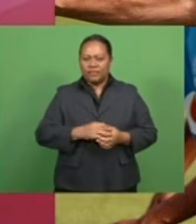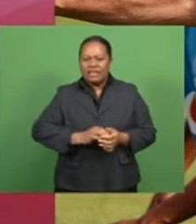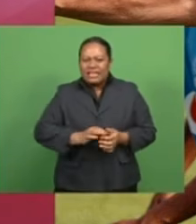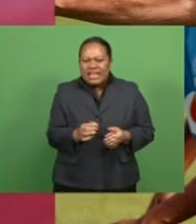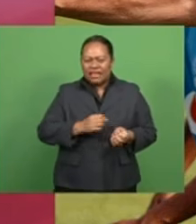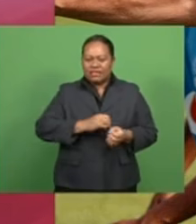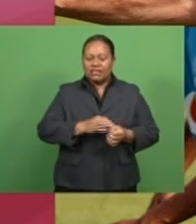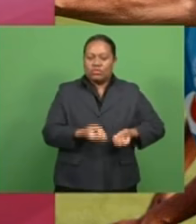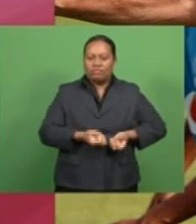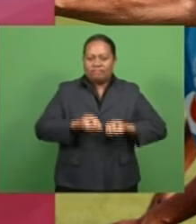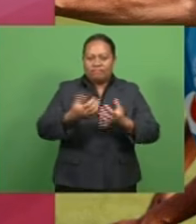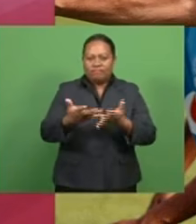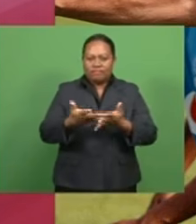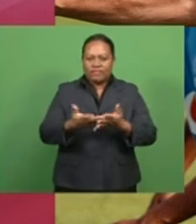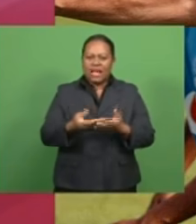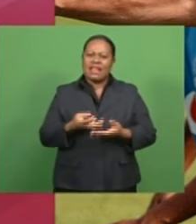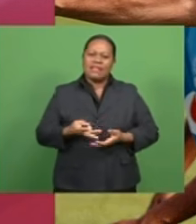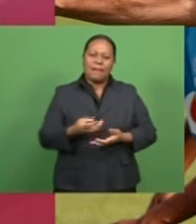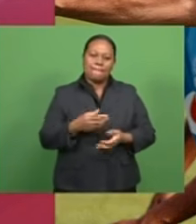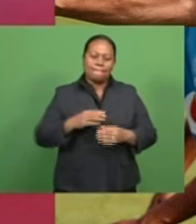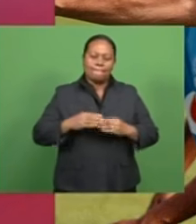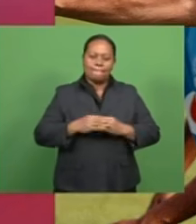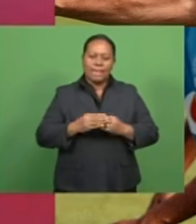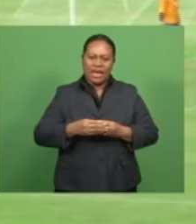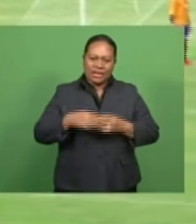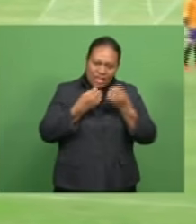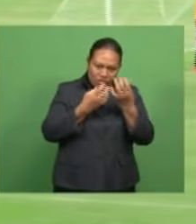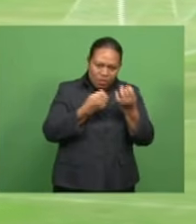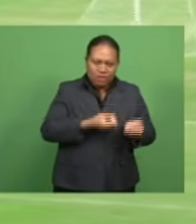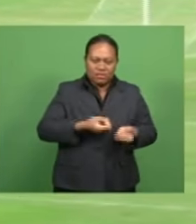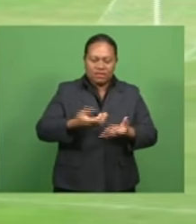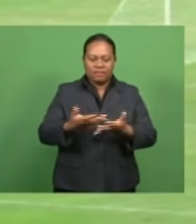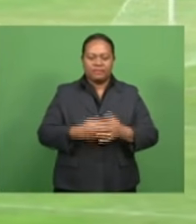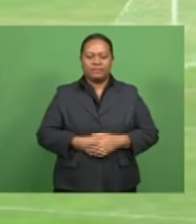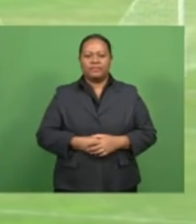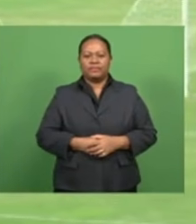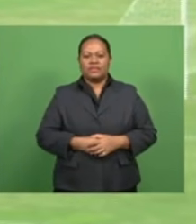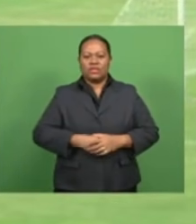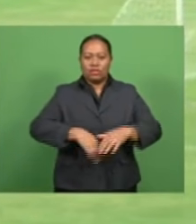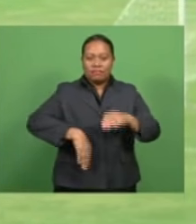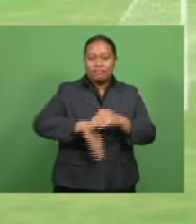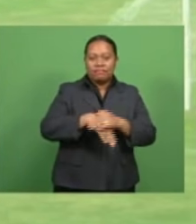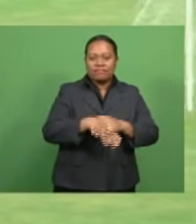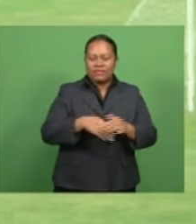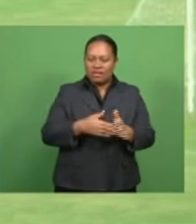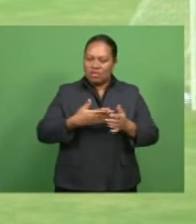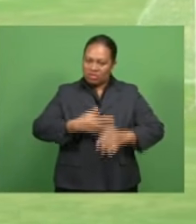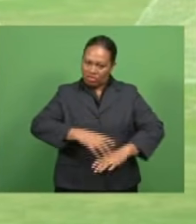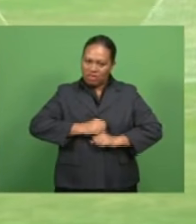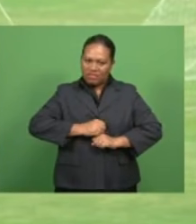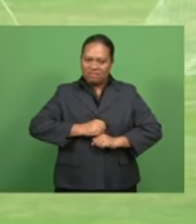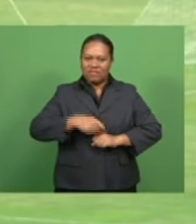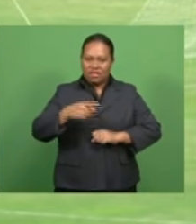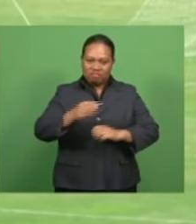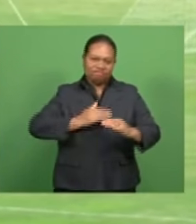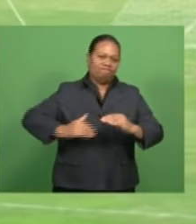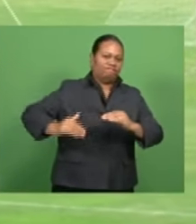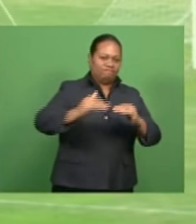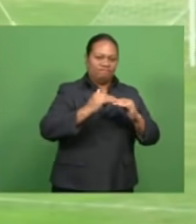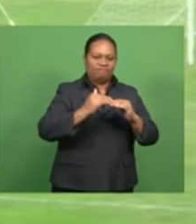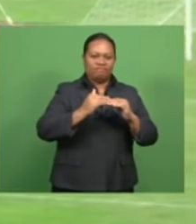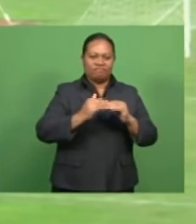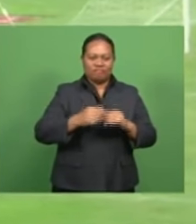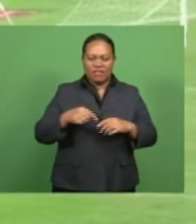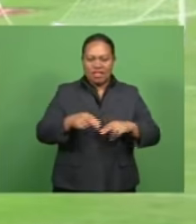his bank details, so that's where the salary is going to go. Fiji FA is confident that Seretslev will uplift the standard of football